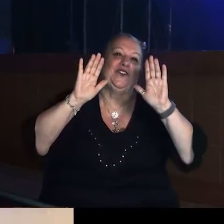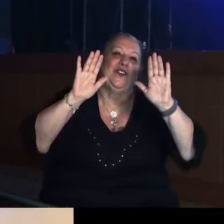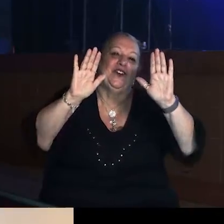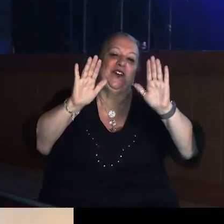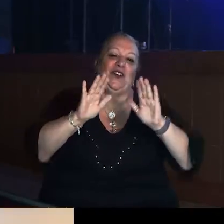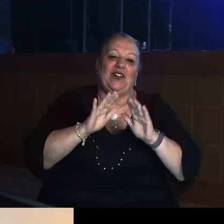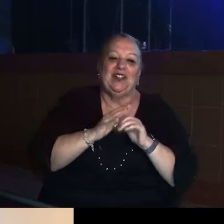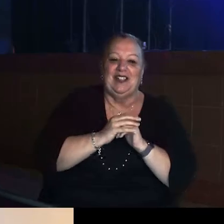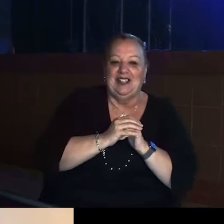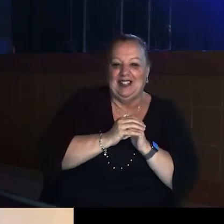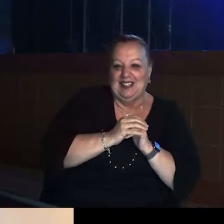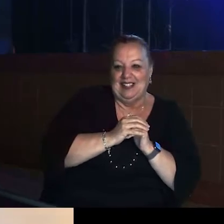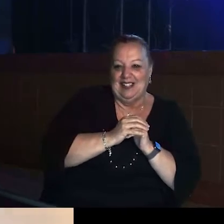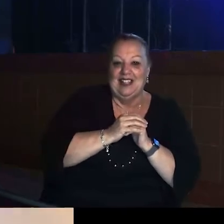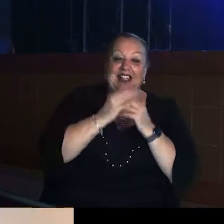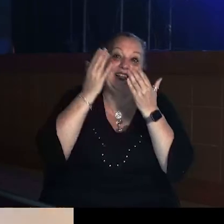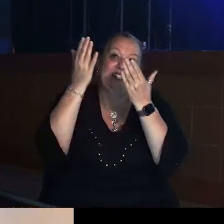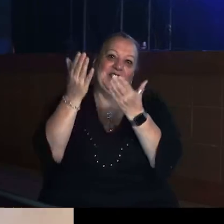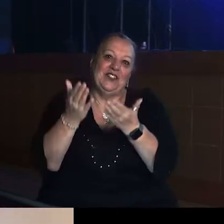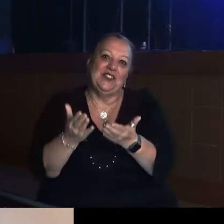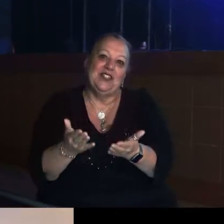Isn't she lovely?